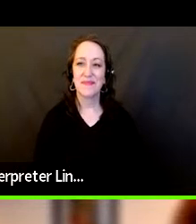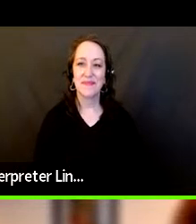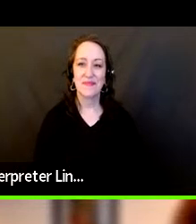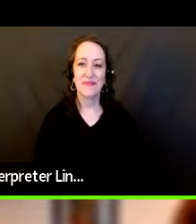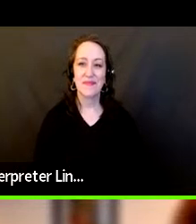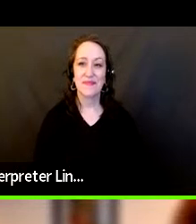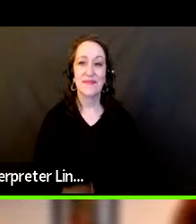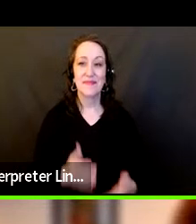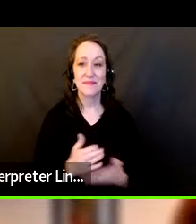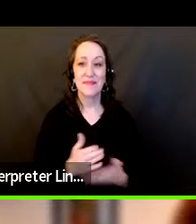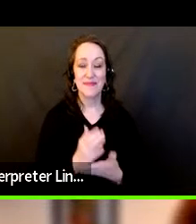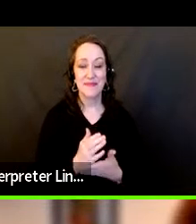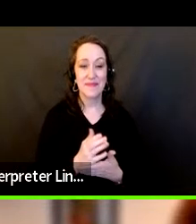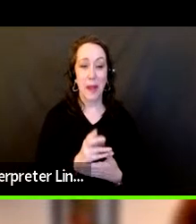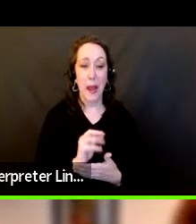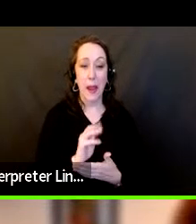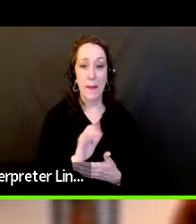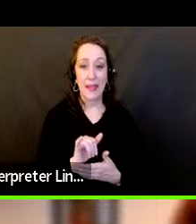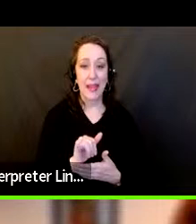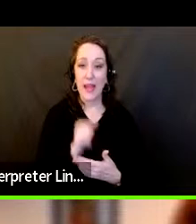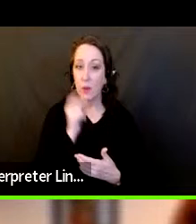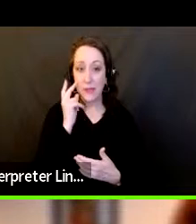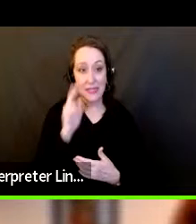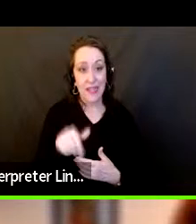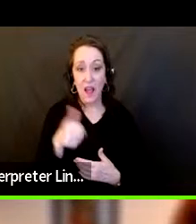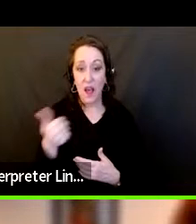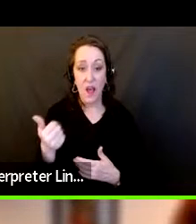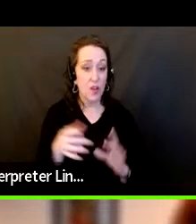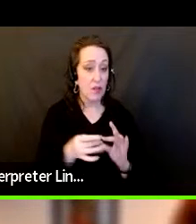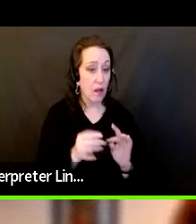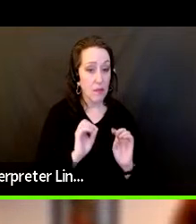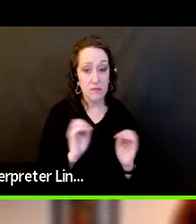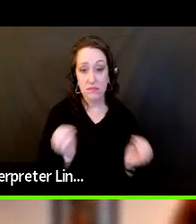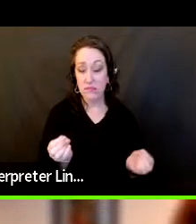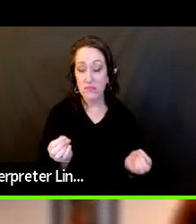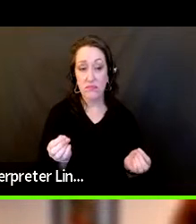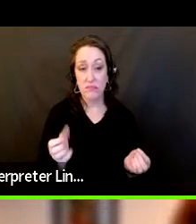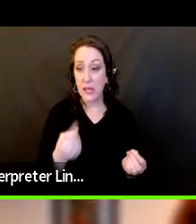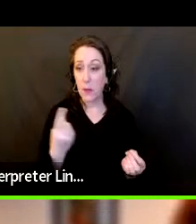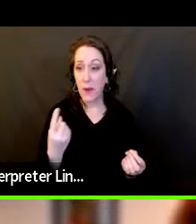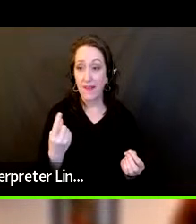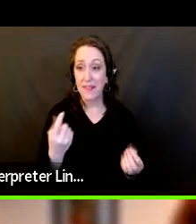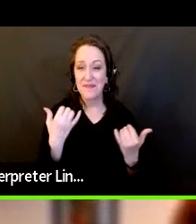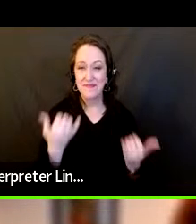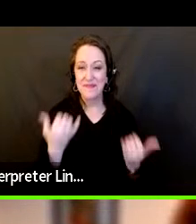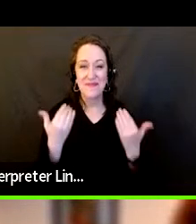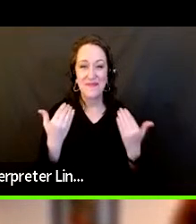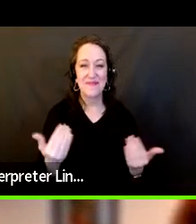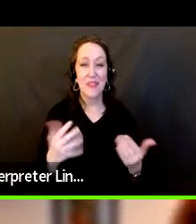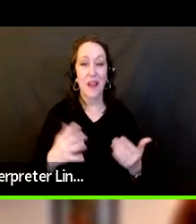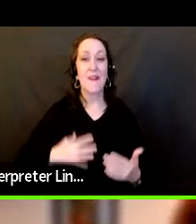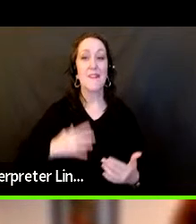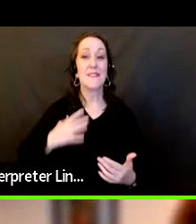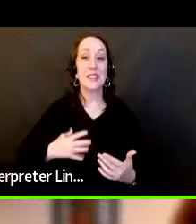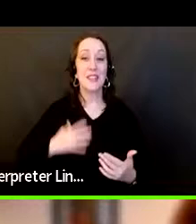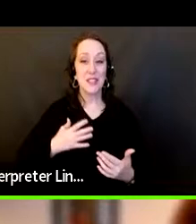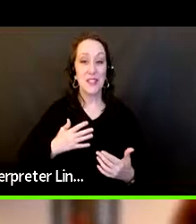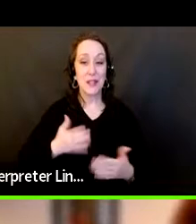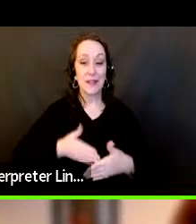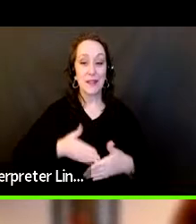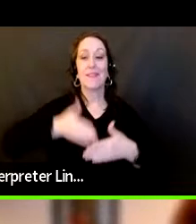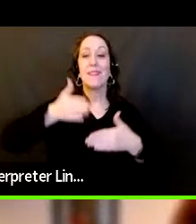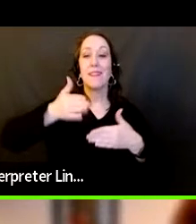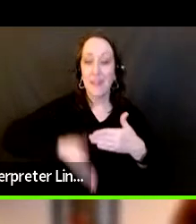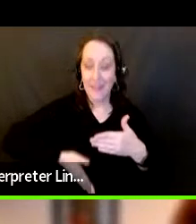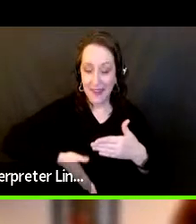All right. This is Amy. I'm not seeing any other comments from anyone. So at this time, I'd like to officially conclude